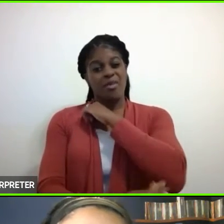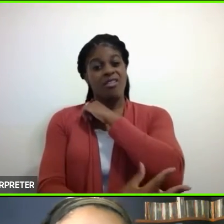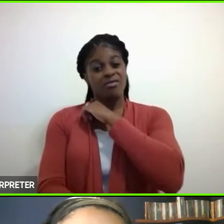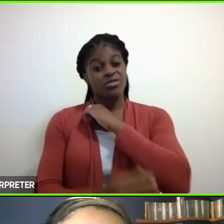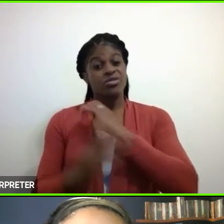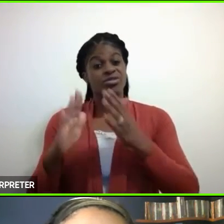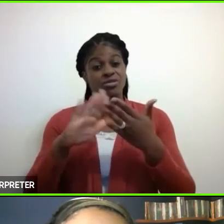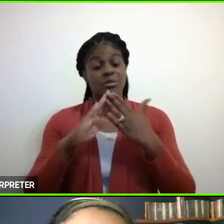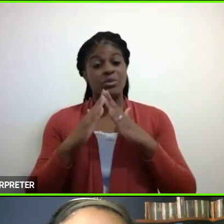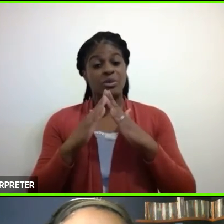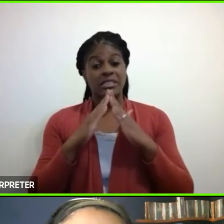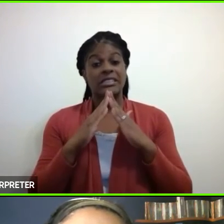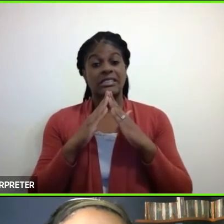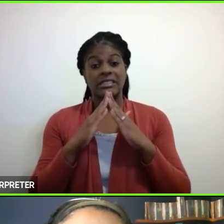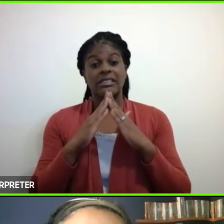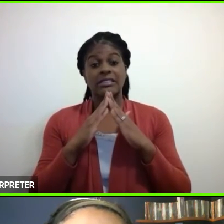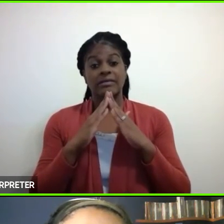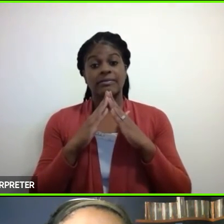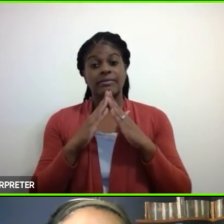where